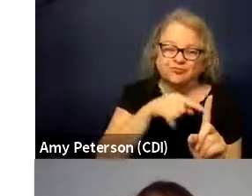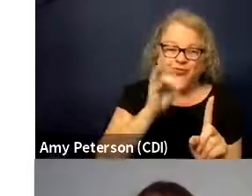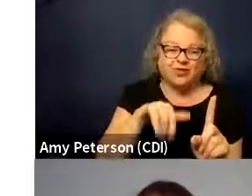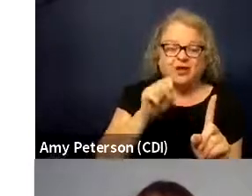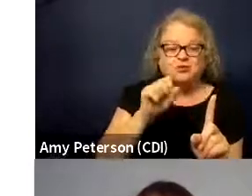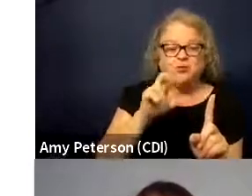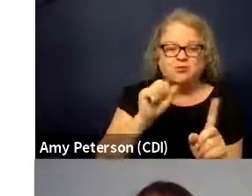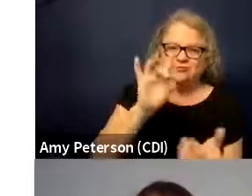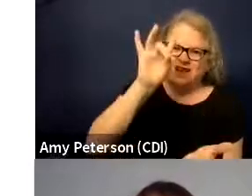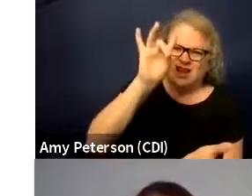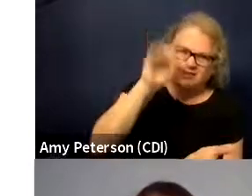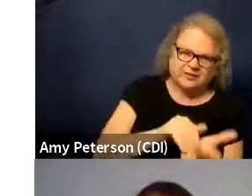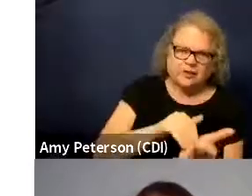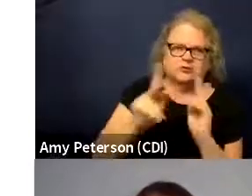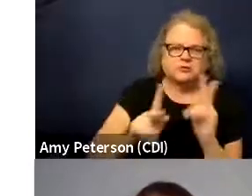United States.